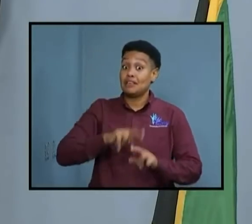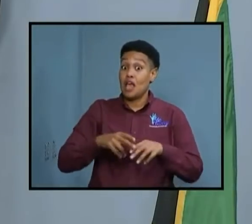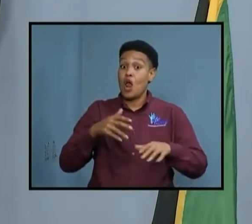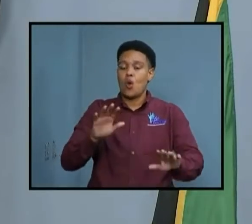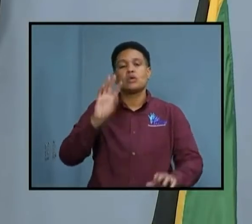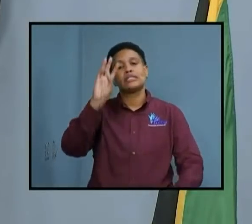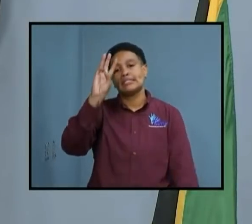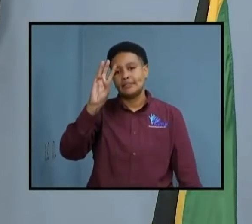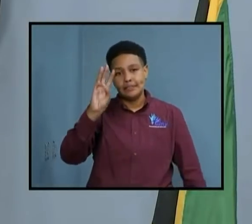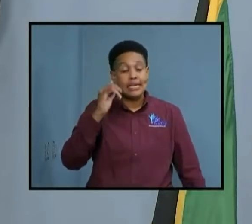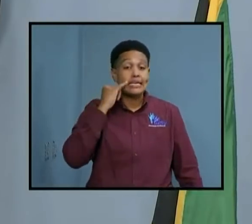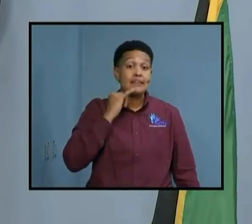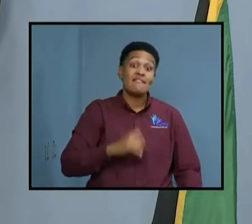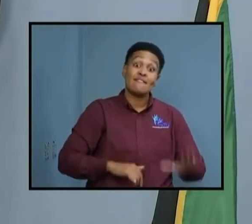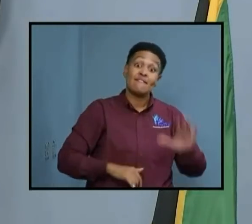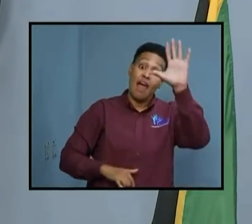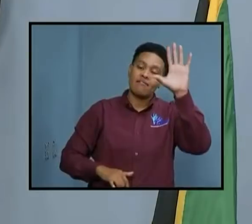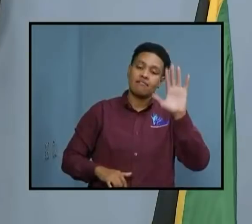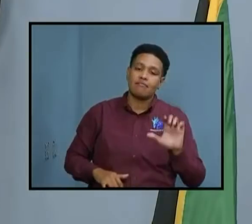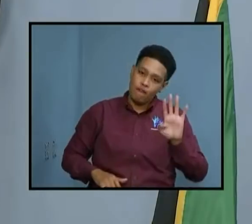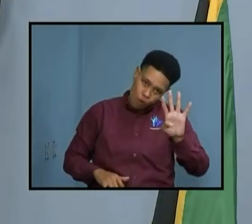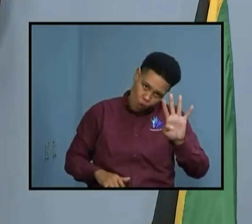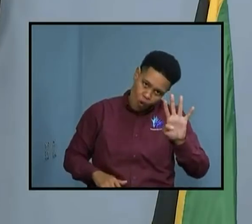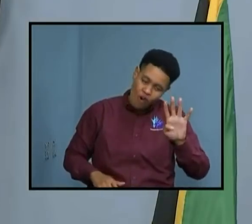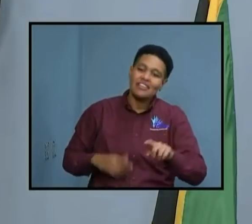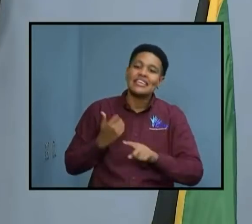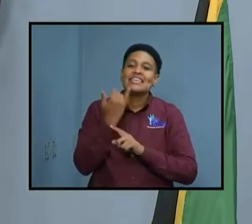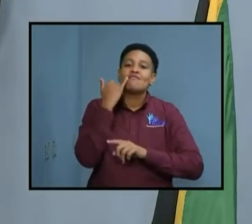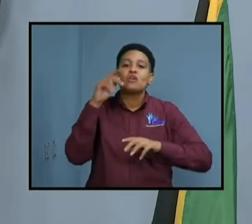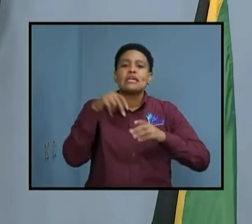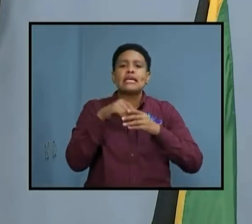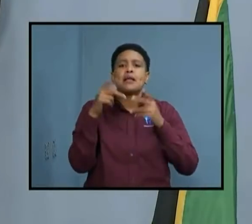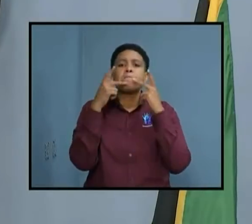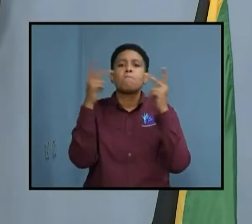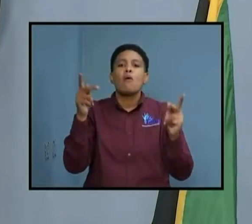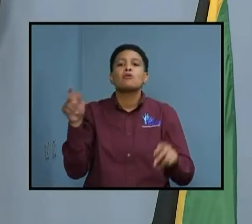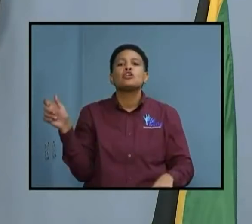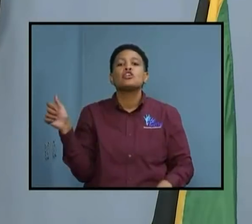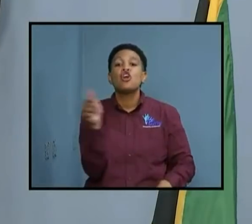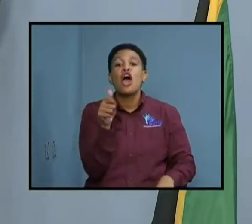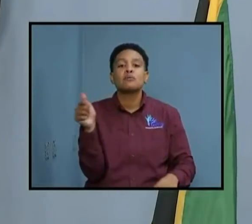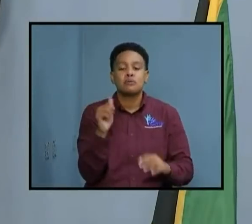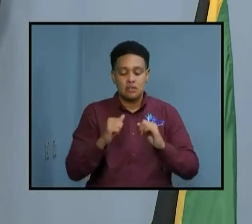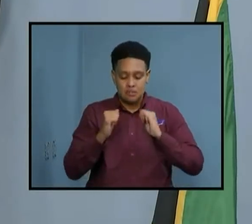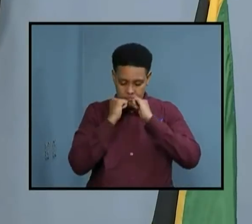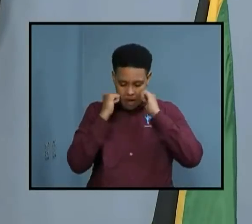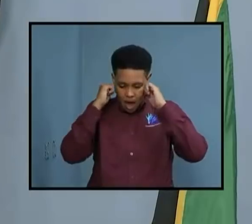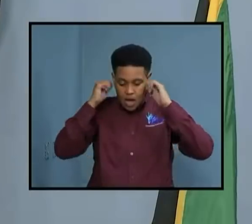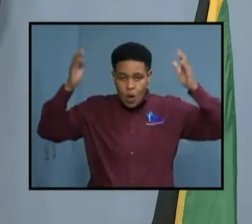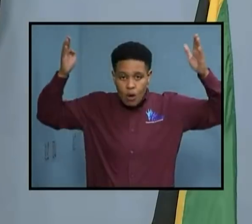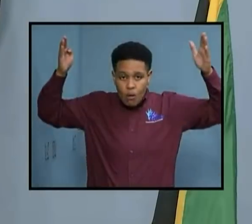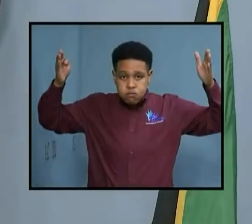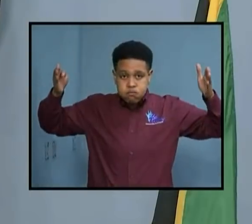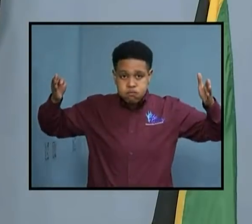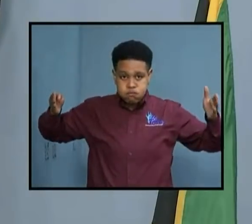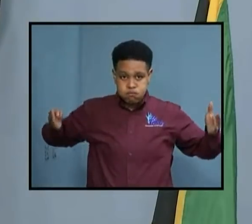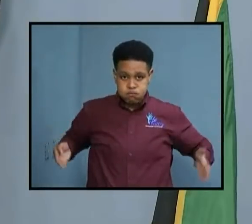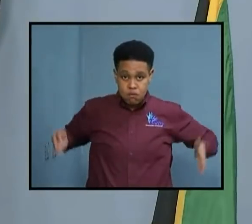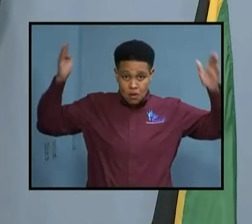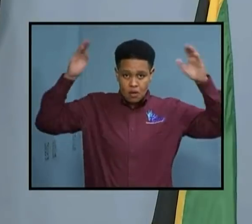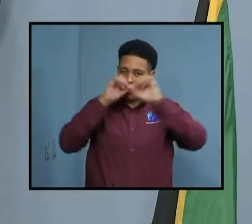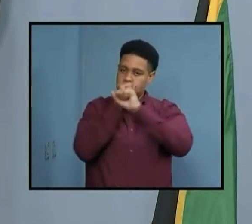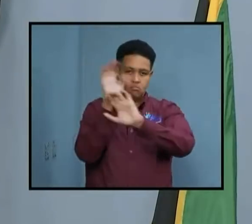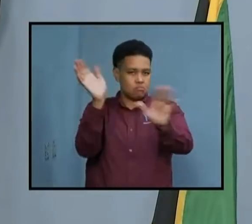of course, if you are in public transportation, wear your mask, wind down your windows, sanitize your hands regularly.